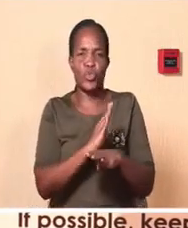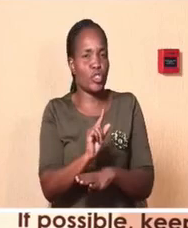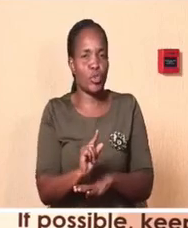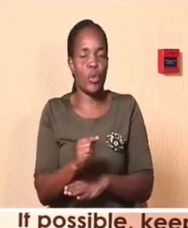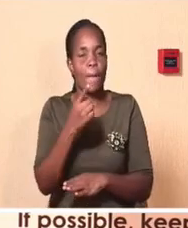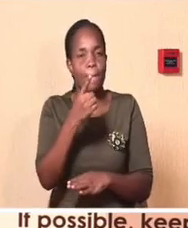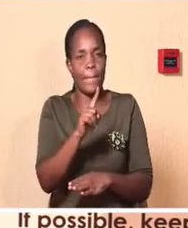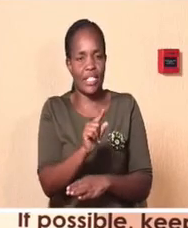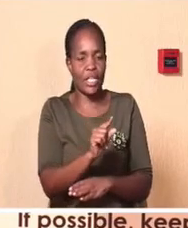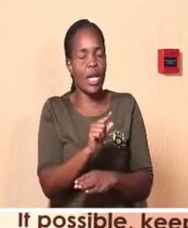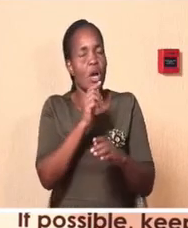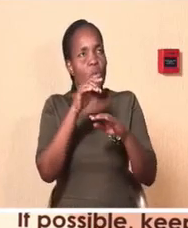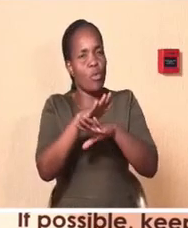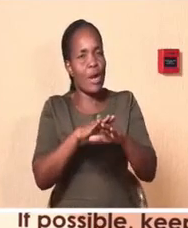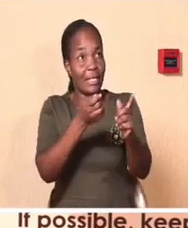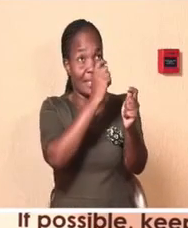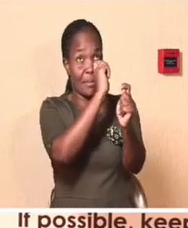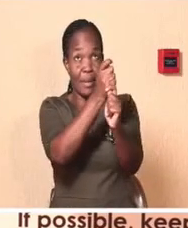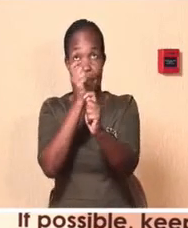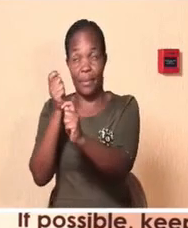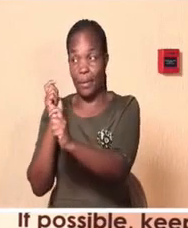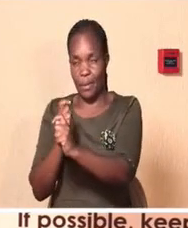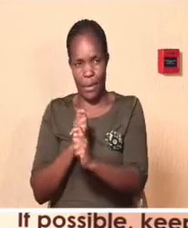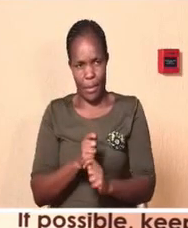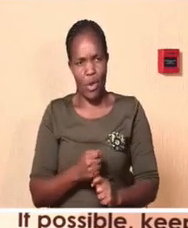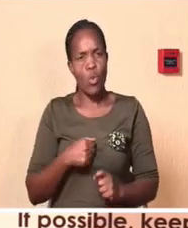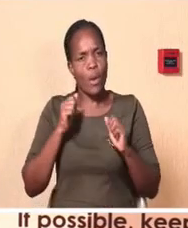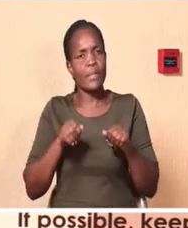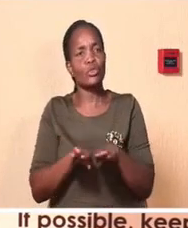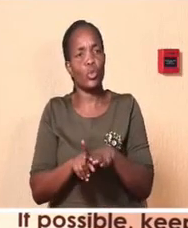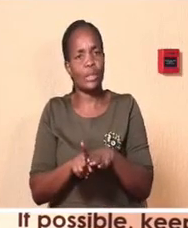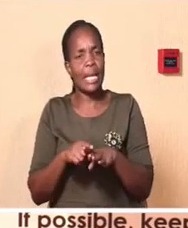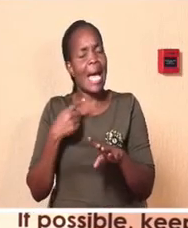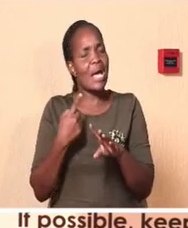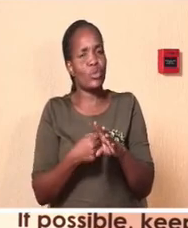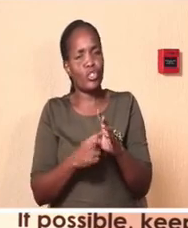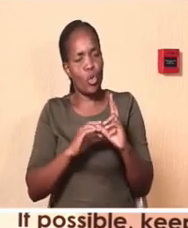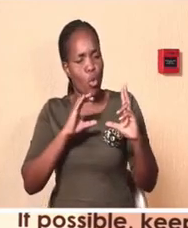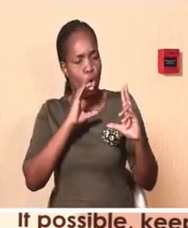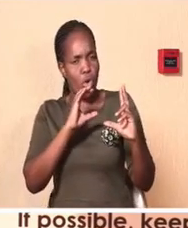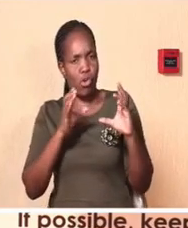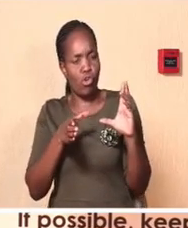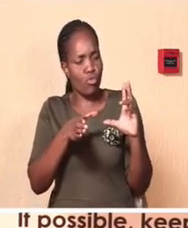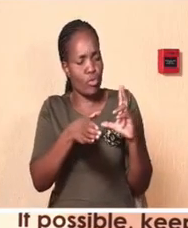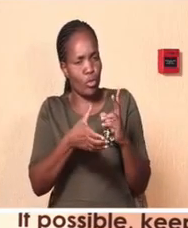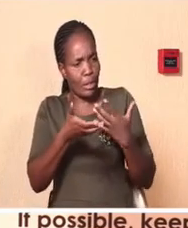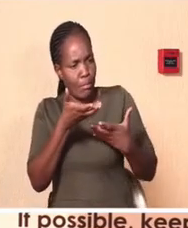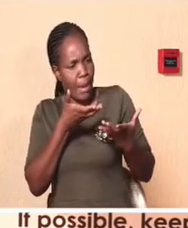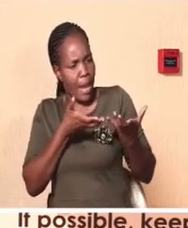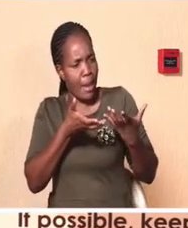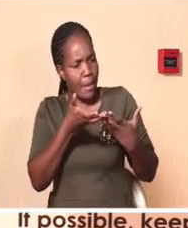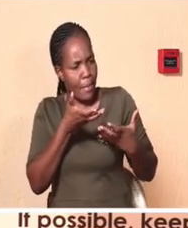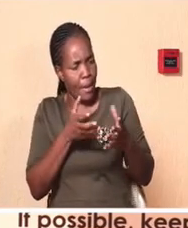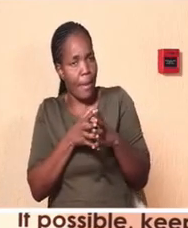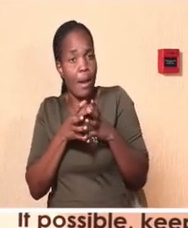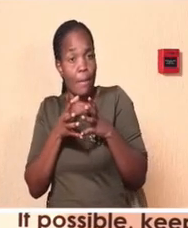settlement, we need to actively engage the community. And as I speak